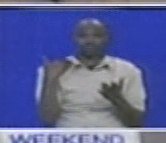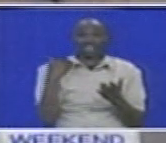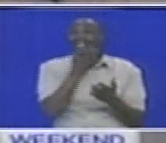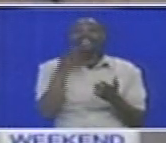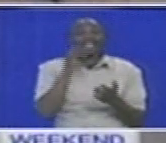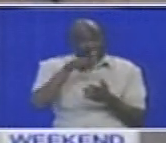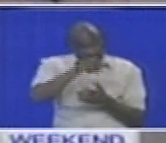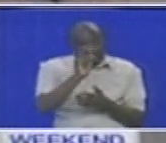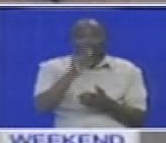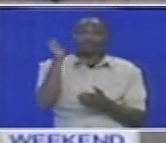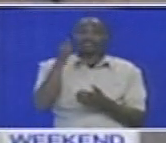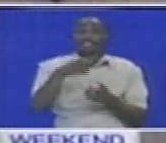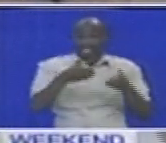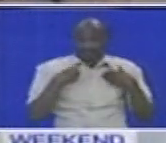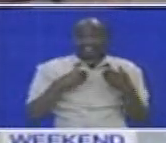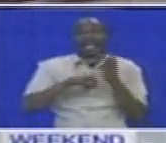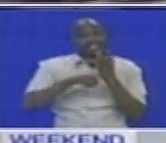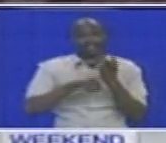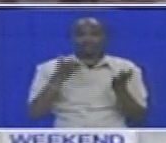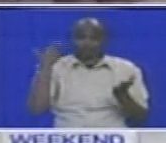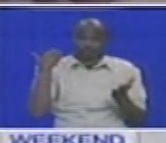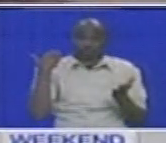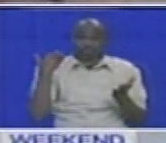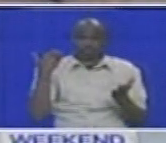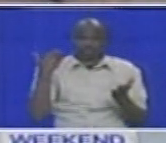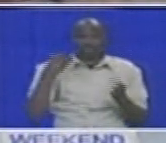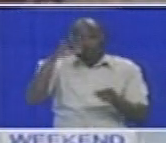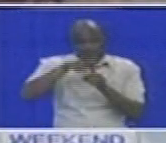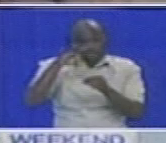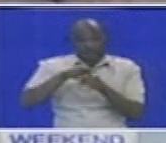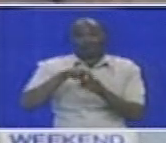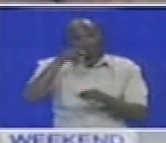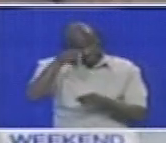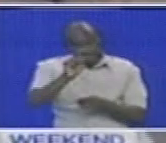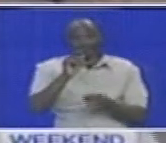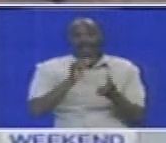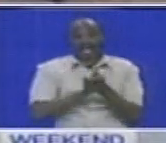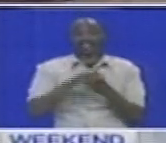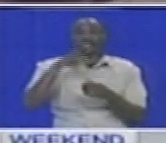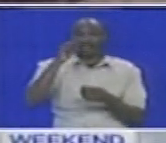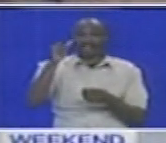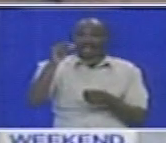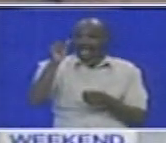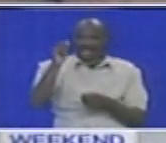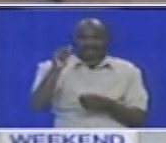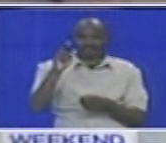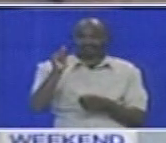Kenyatta akatupatia nini vitambulisho. Kumpigia nani? Kenyatta na Ngara tulimpigia